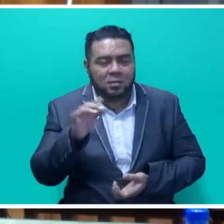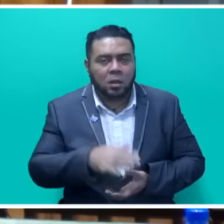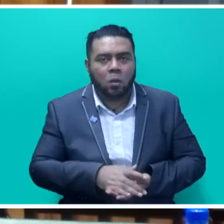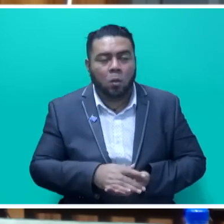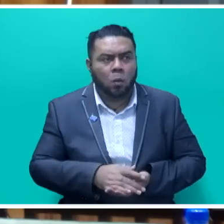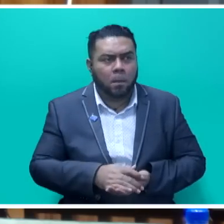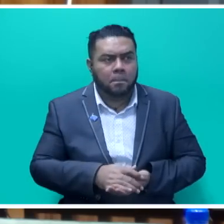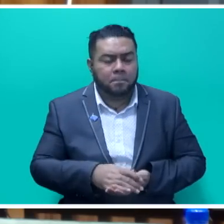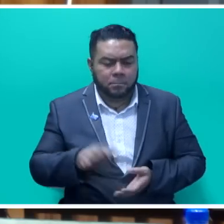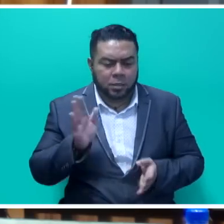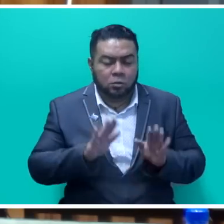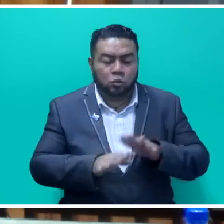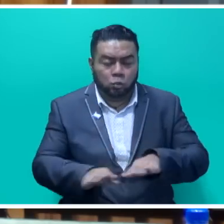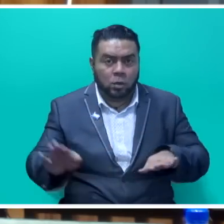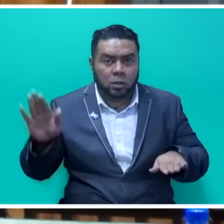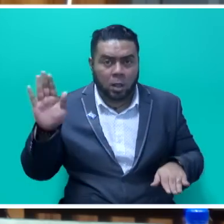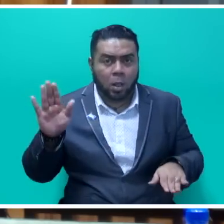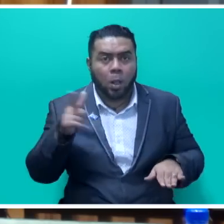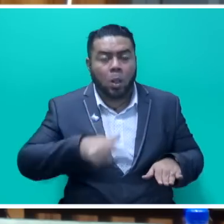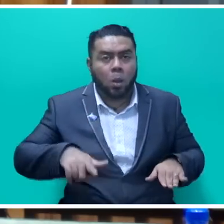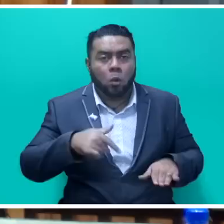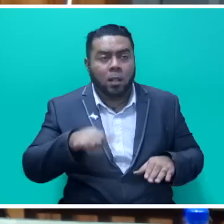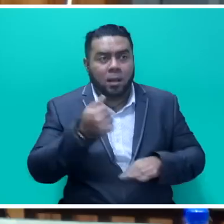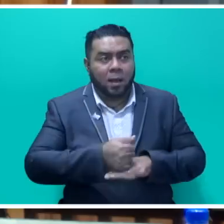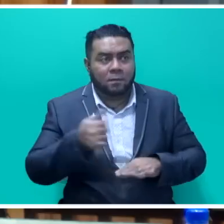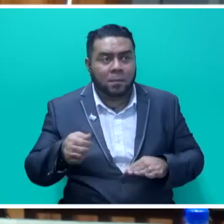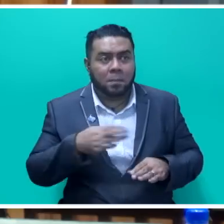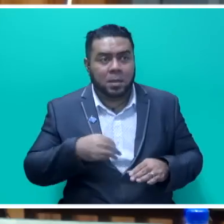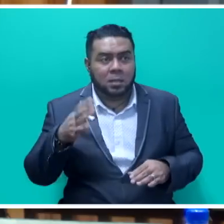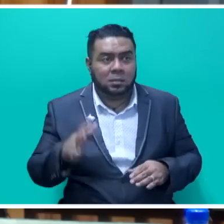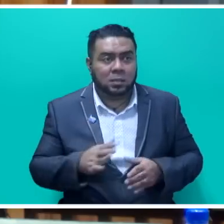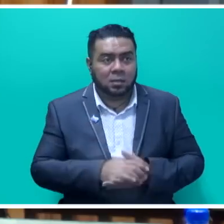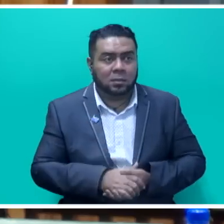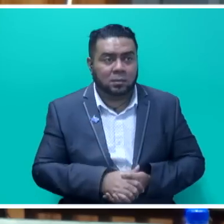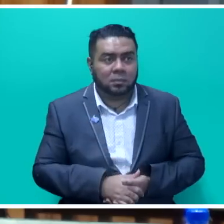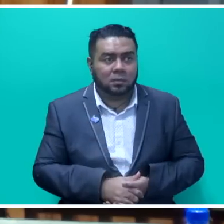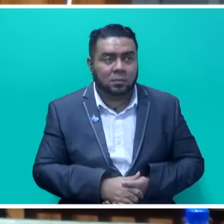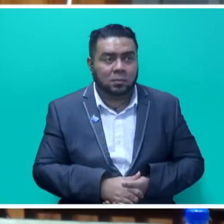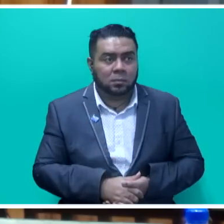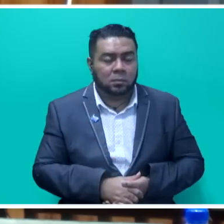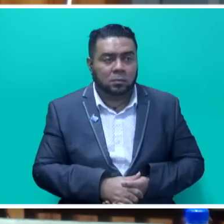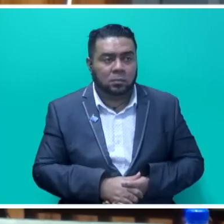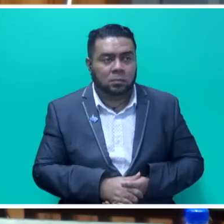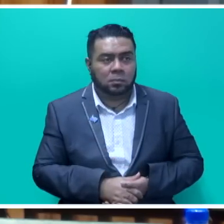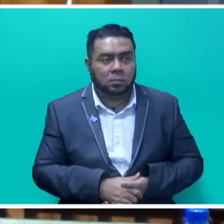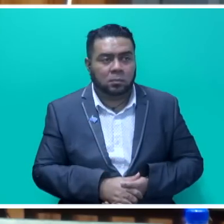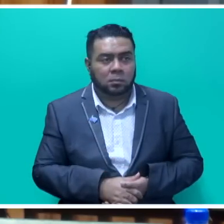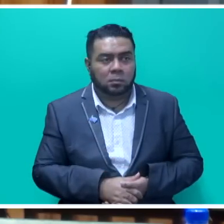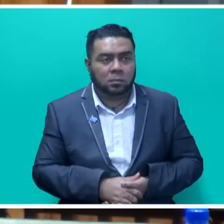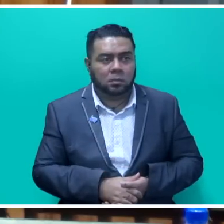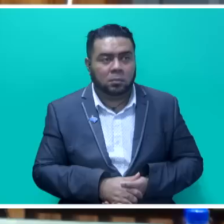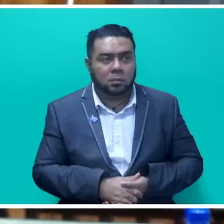immediately upon swearing in as local government minister in September 2014, I remember he was sitting somewhere